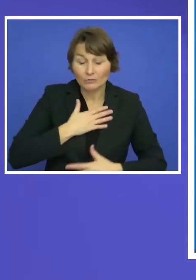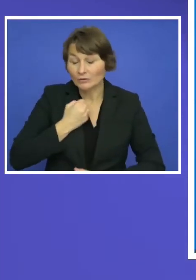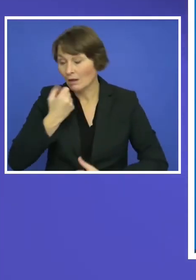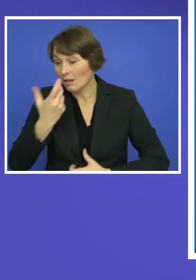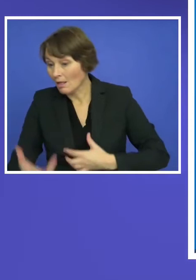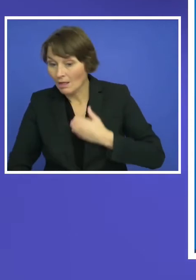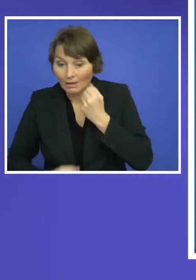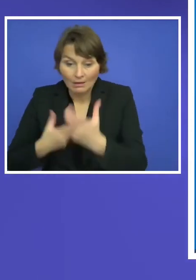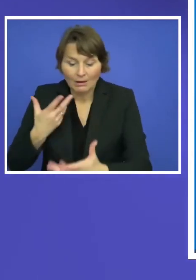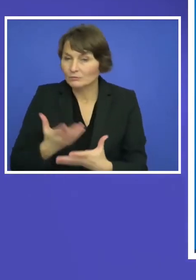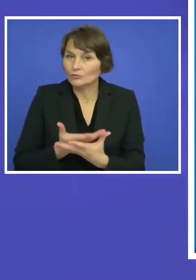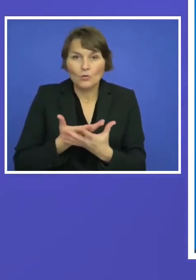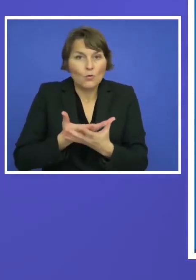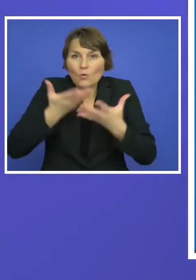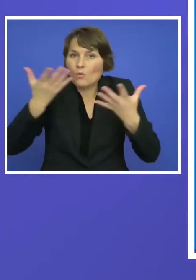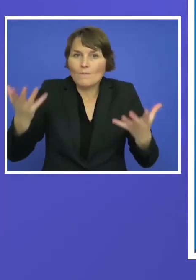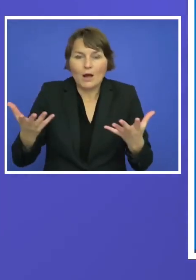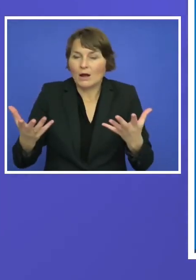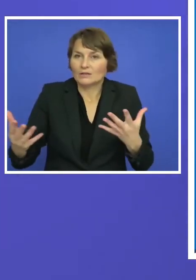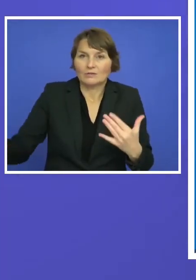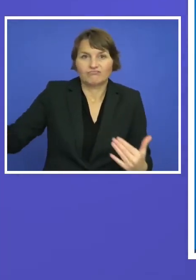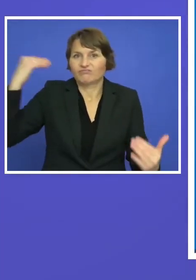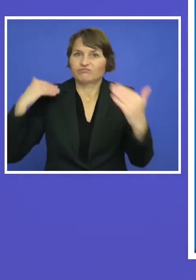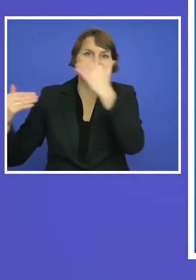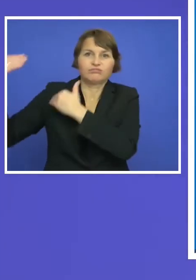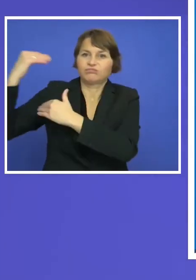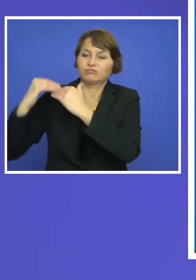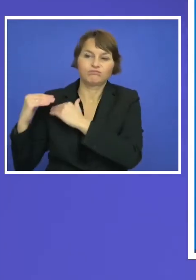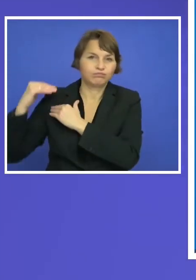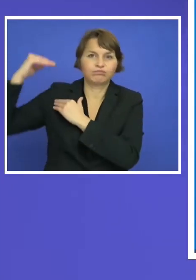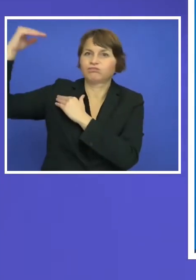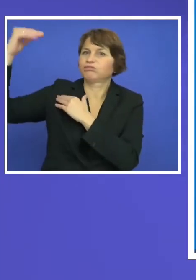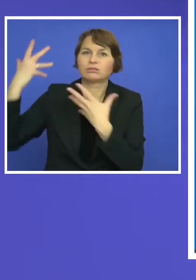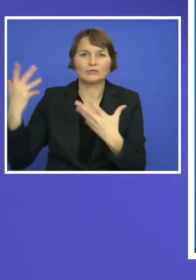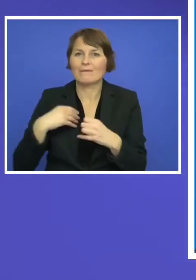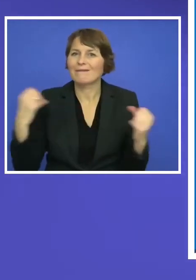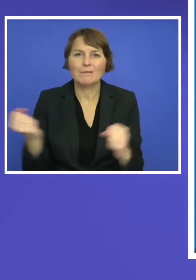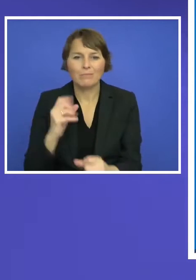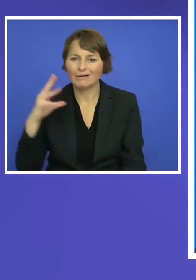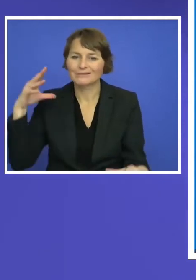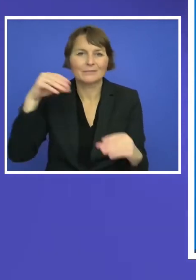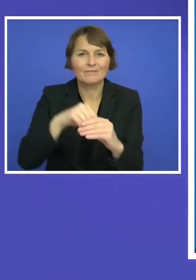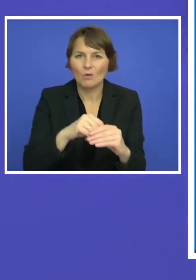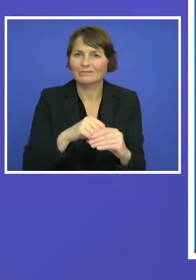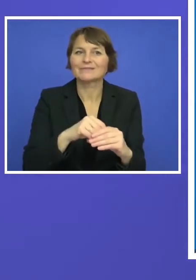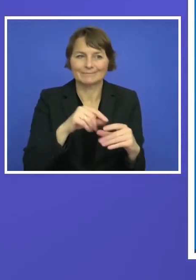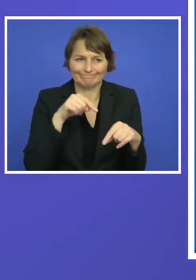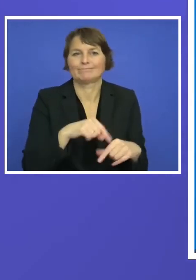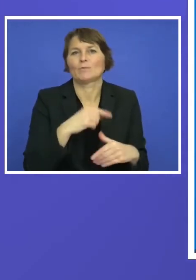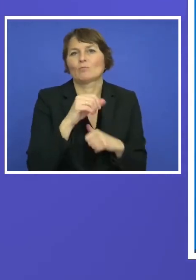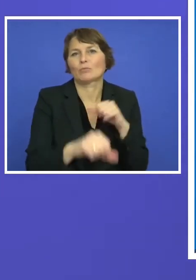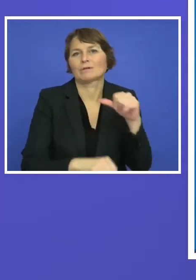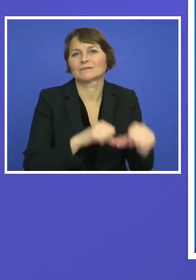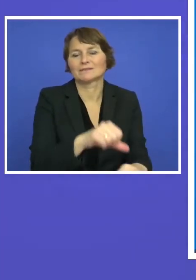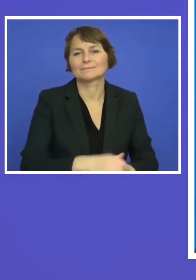actually meaningfully participate in these participatory processes. And then